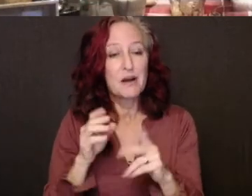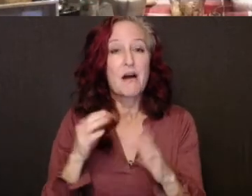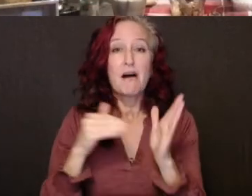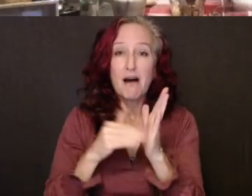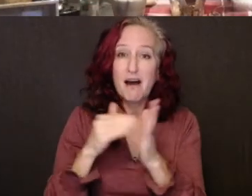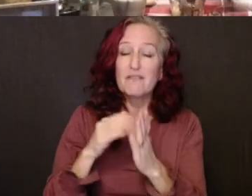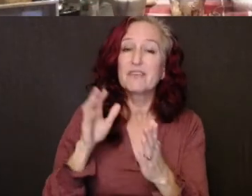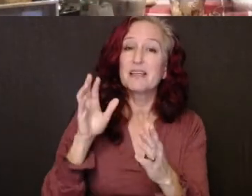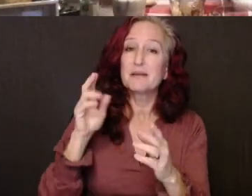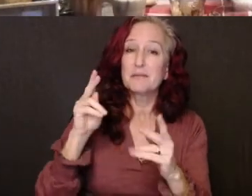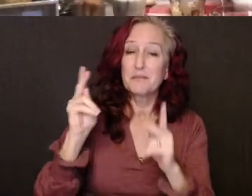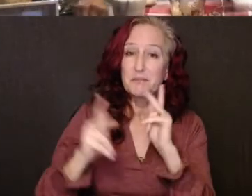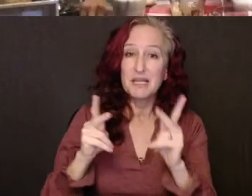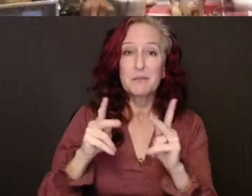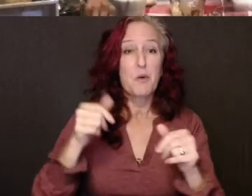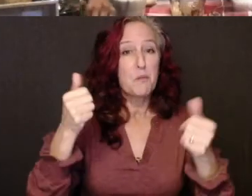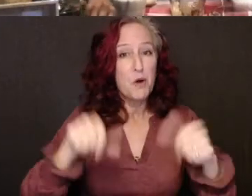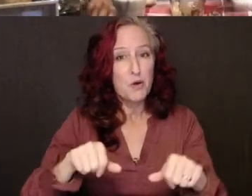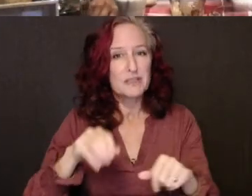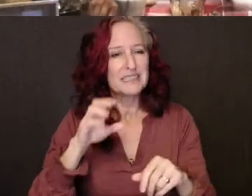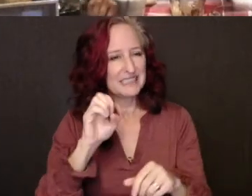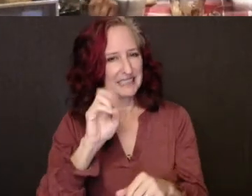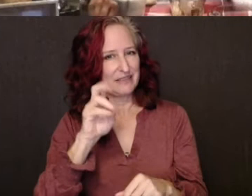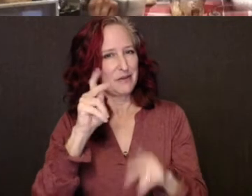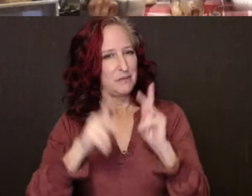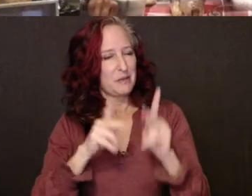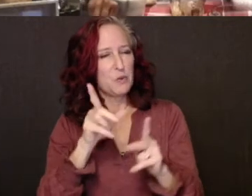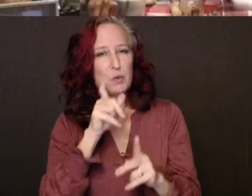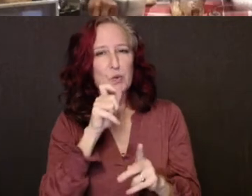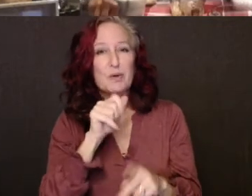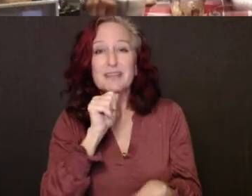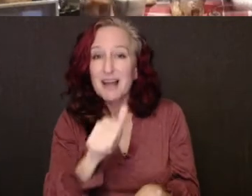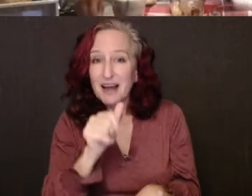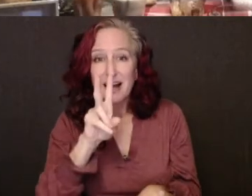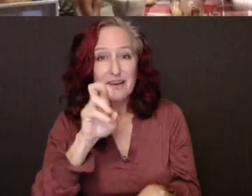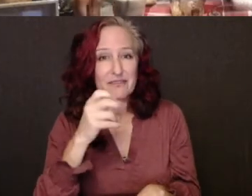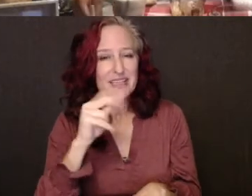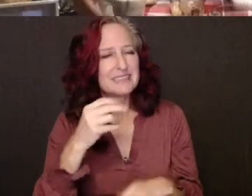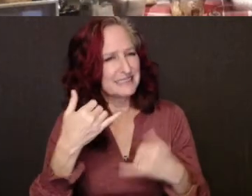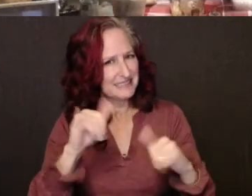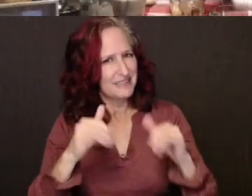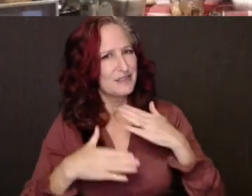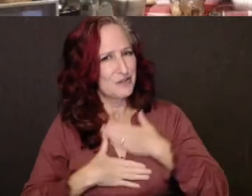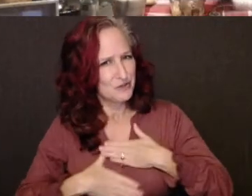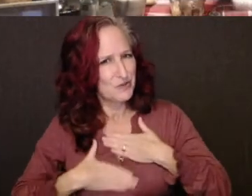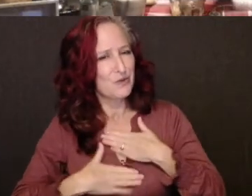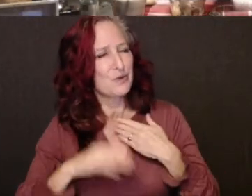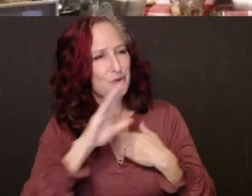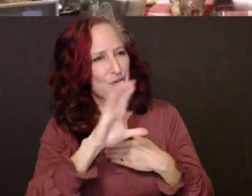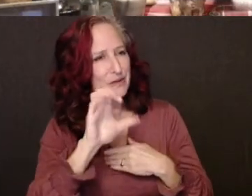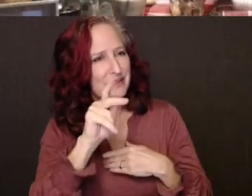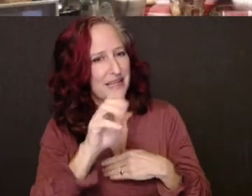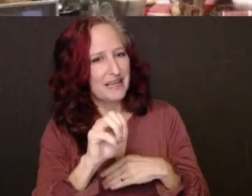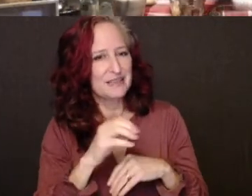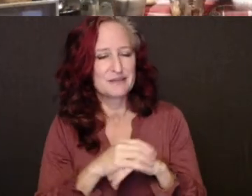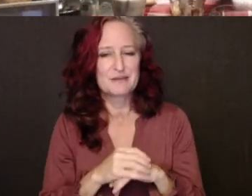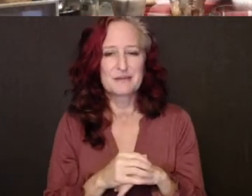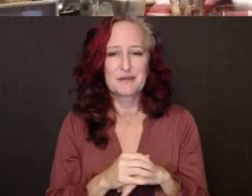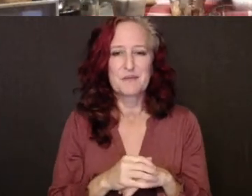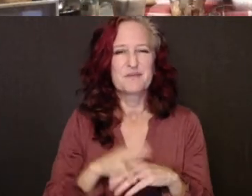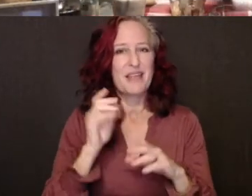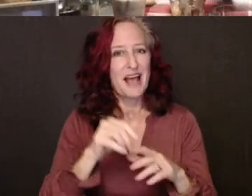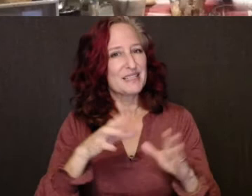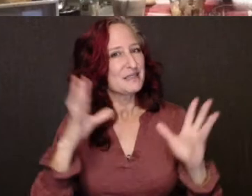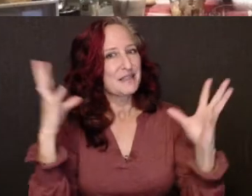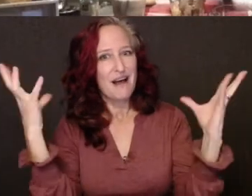they are either vegan or like dairy intolerant. But they do get it for like larger celebrations that